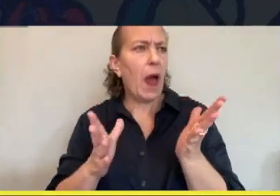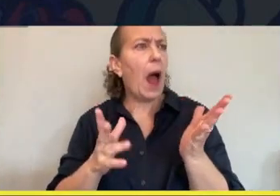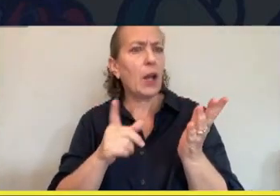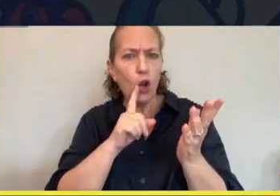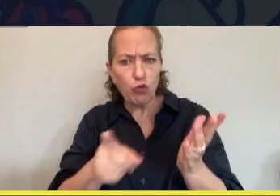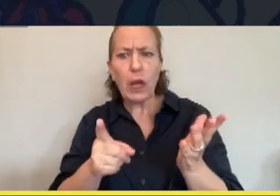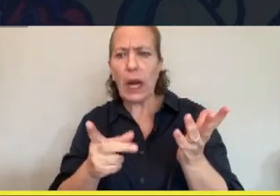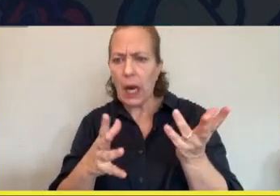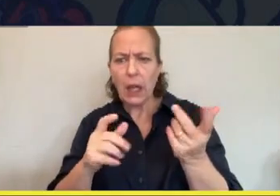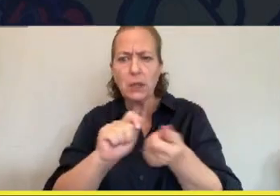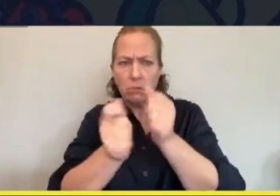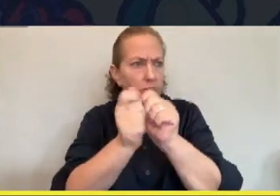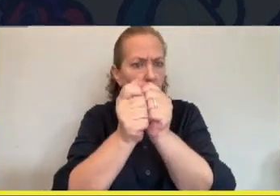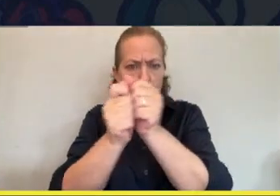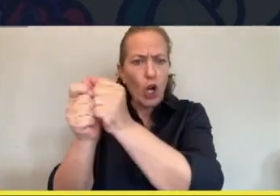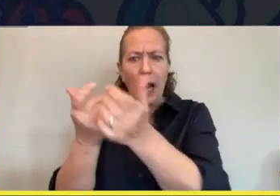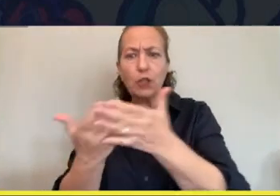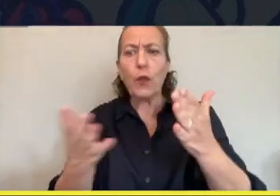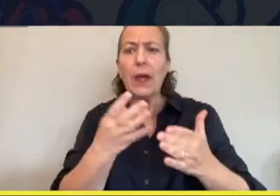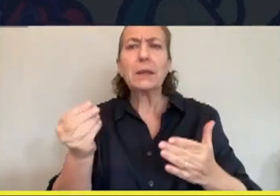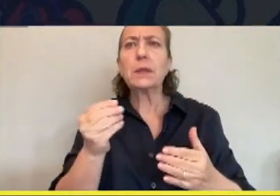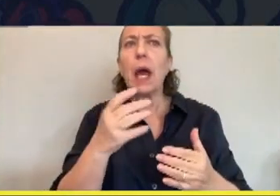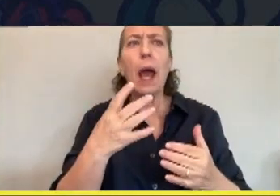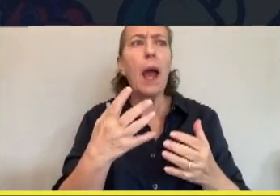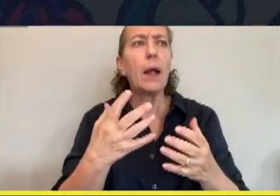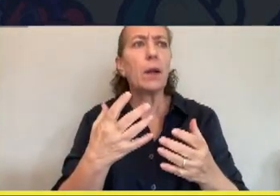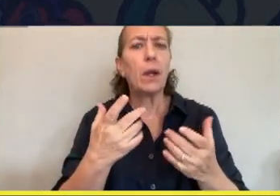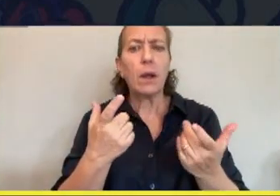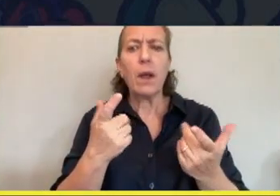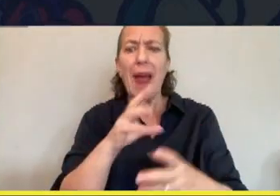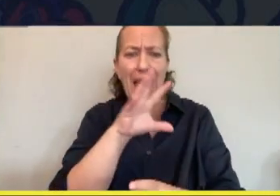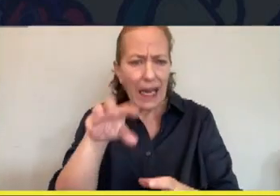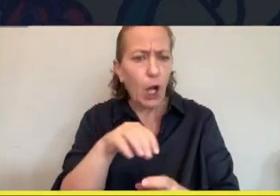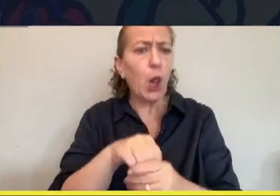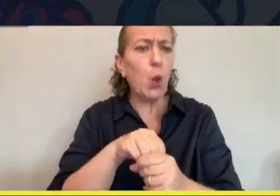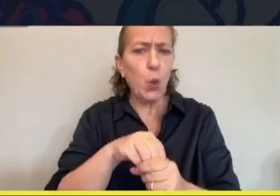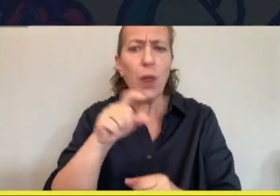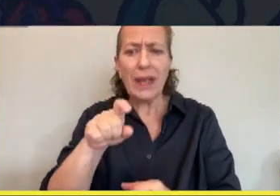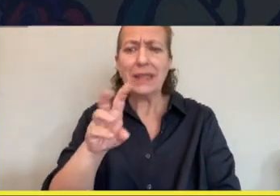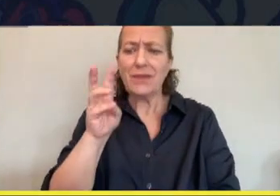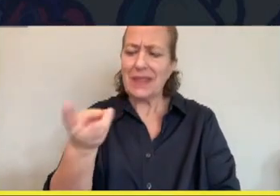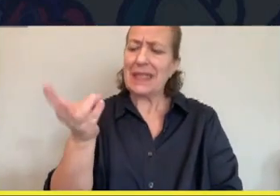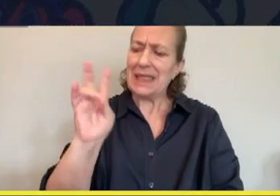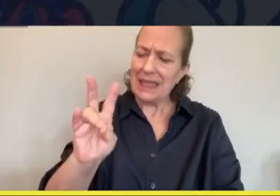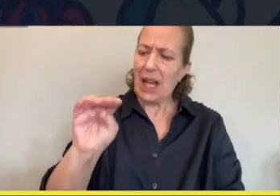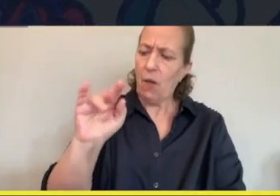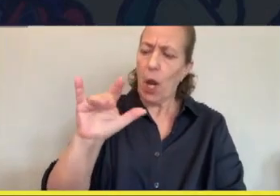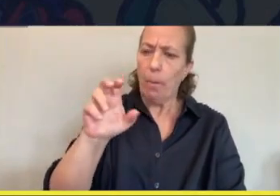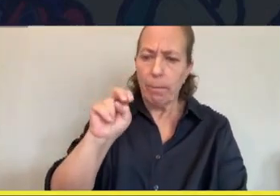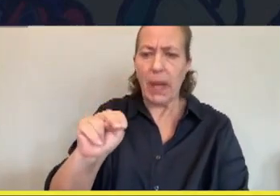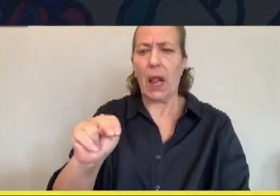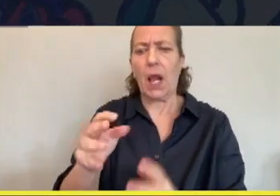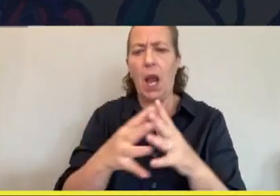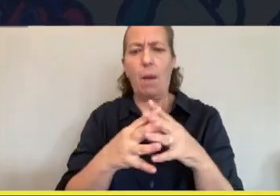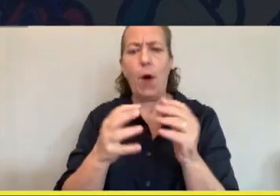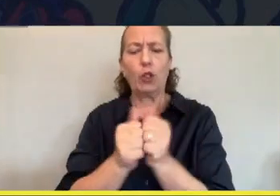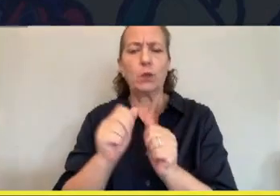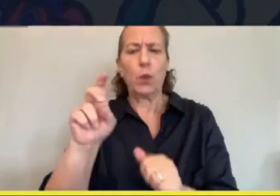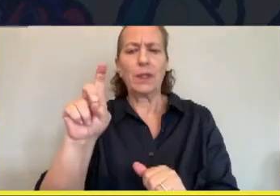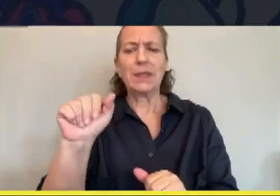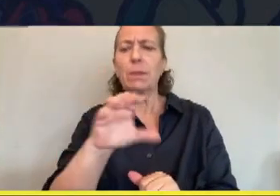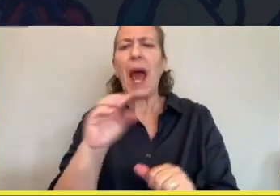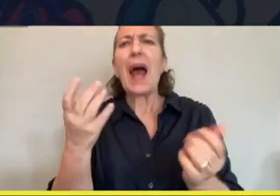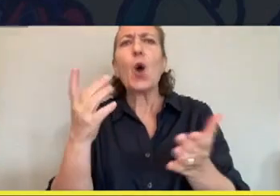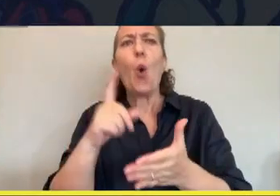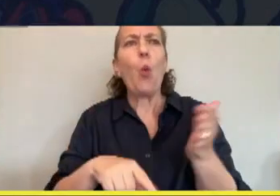that includes the vast needs of the 67 million Americans with disabilities, and what are those unique